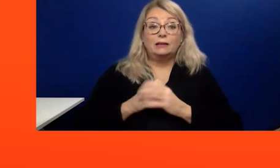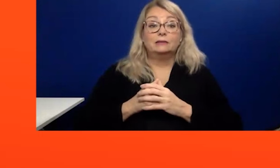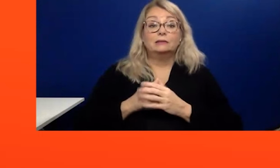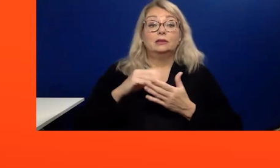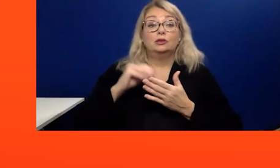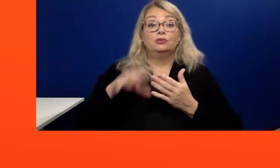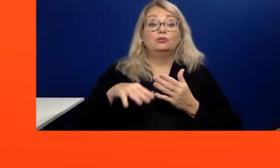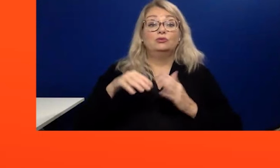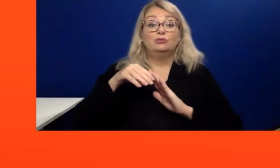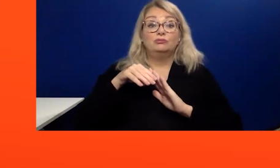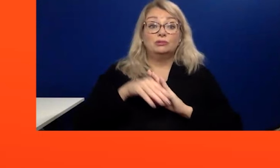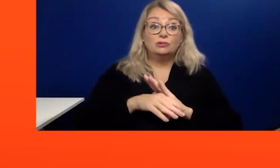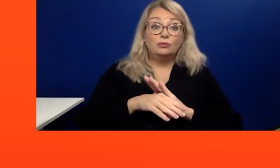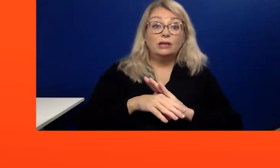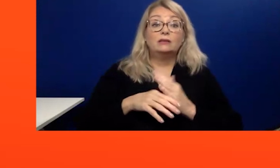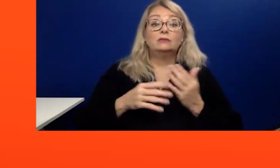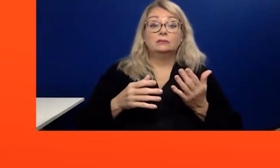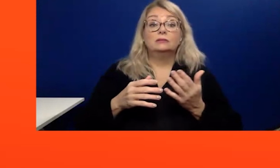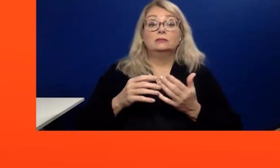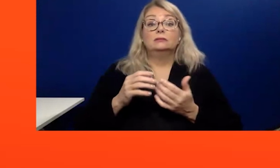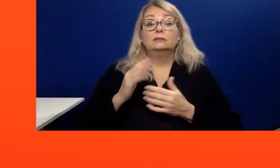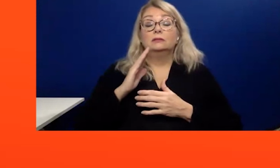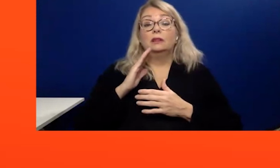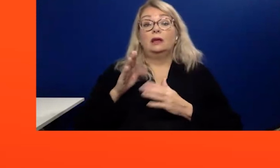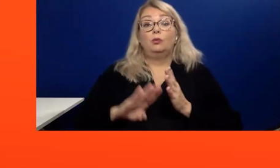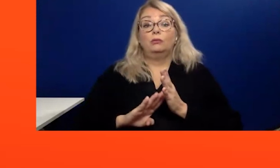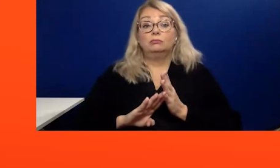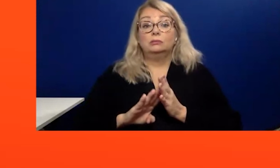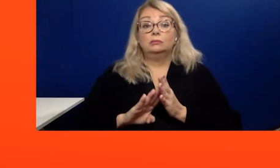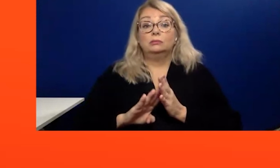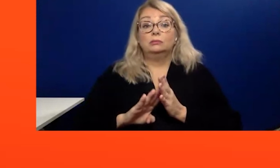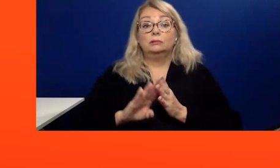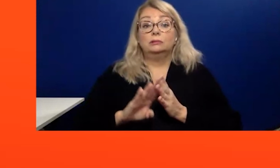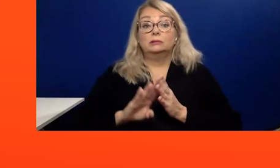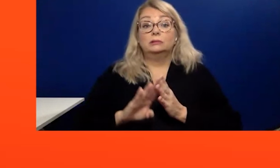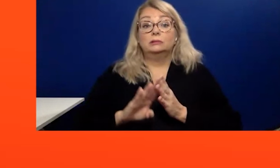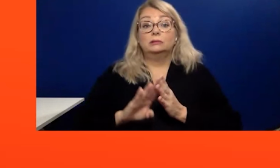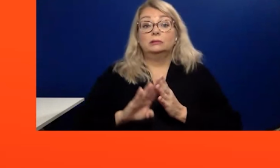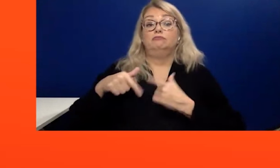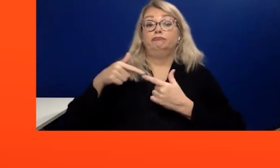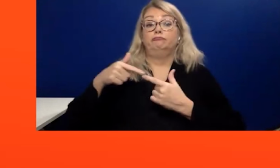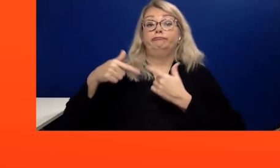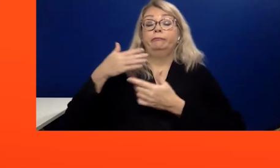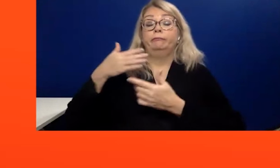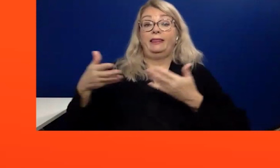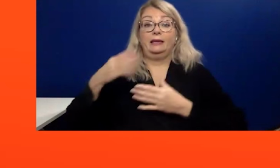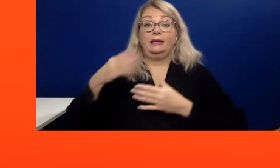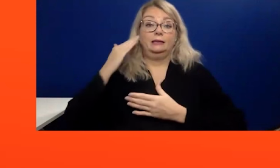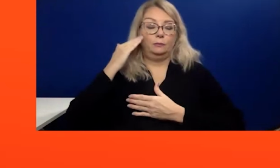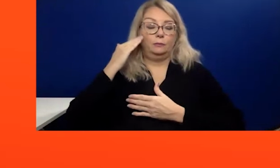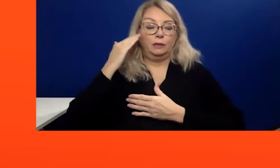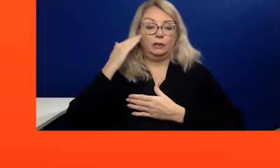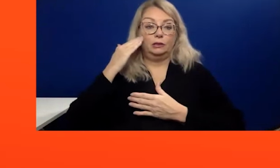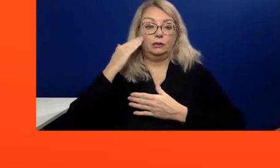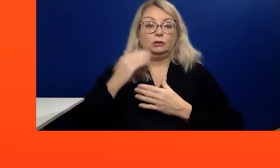of unfamiliar subject matter. They're going to speed up when the things are more familiar. They'll be amazed how